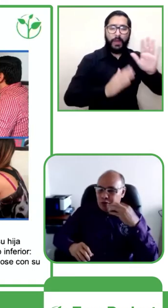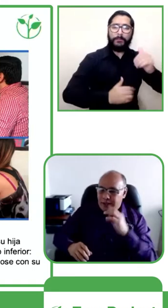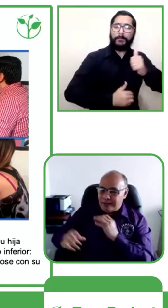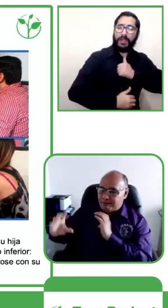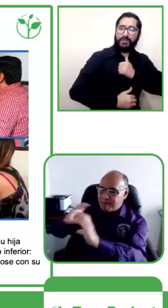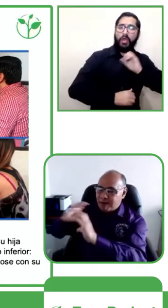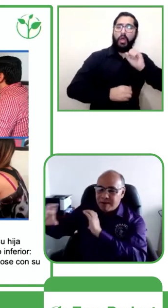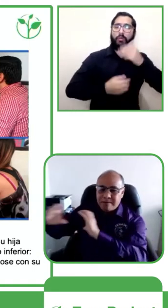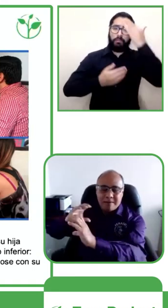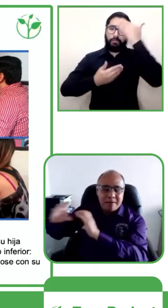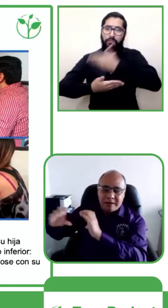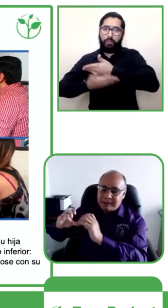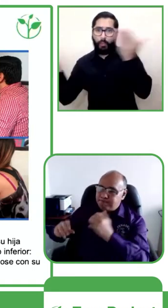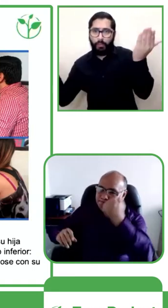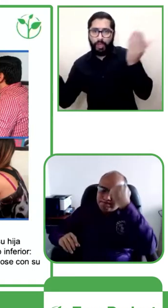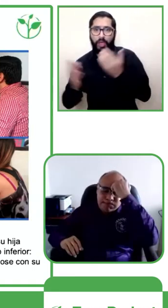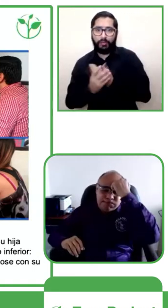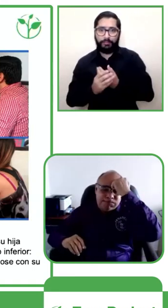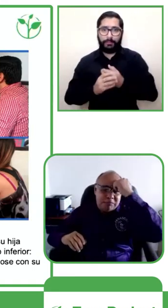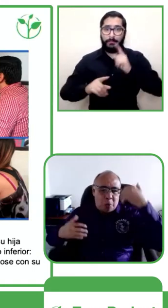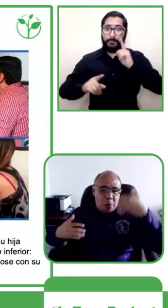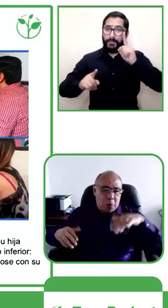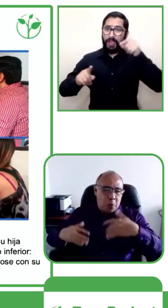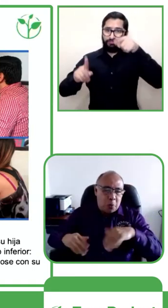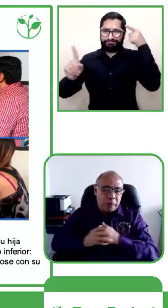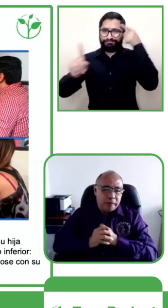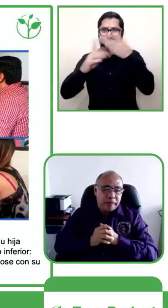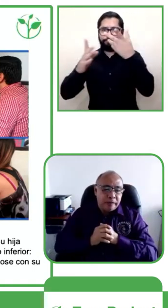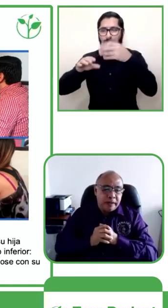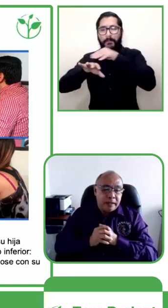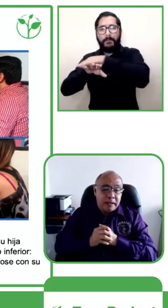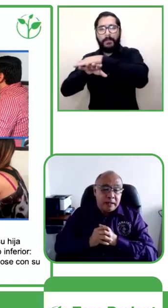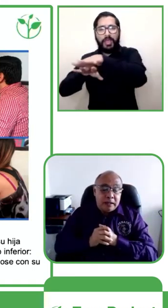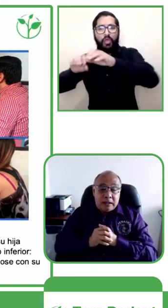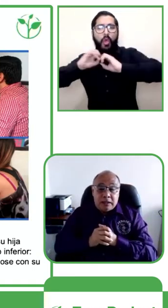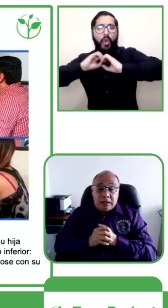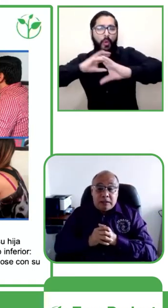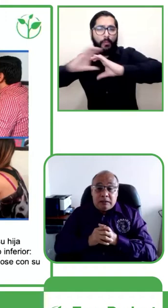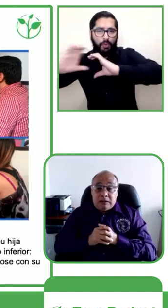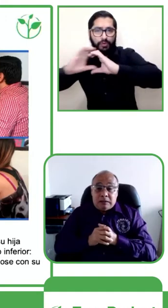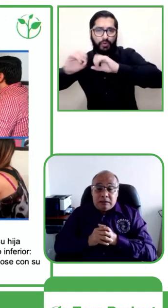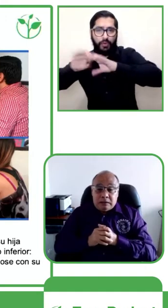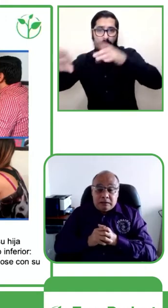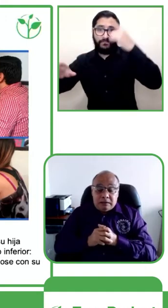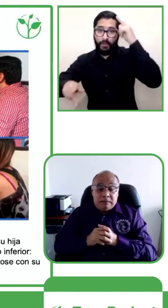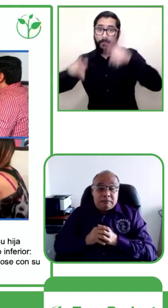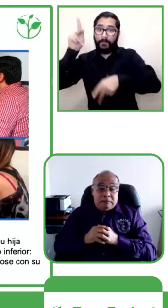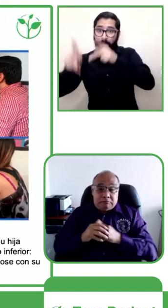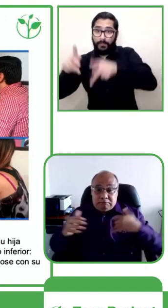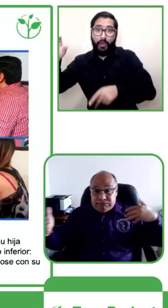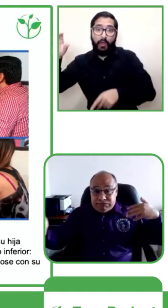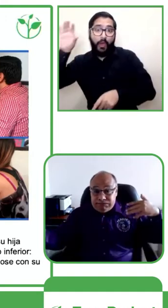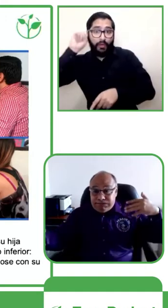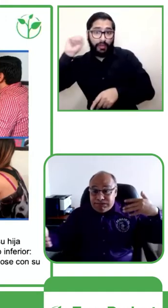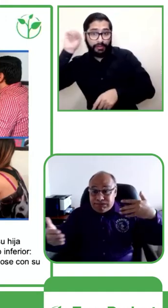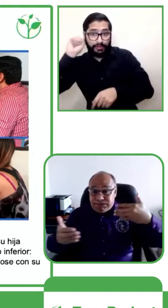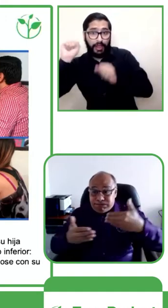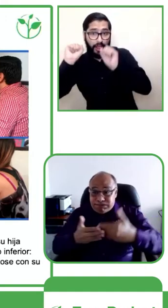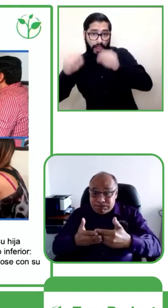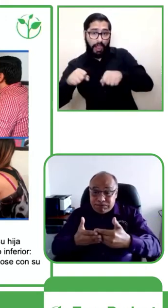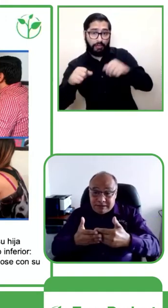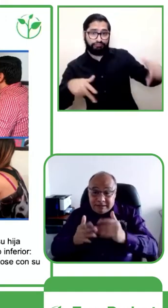or for services with public or private institutions, and it's become the first